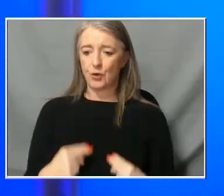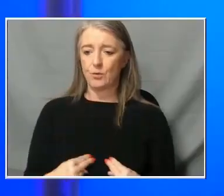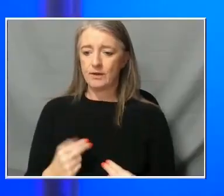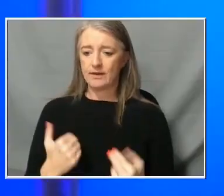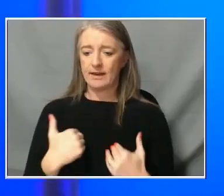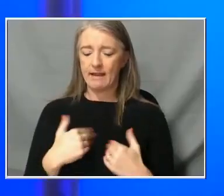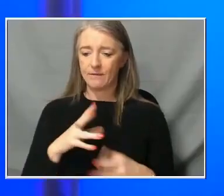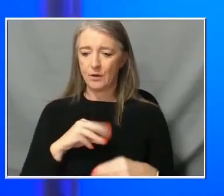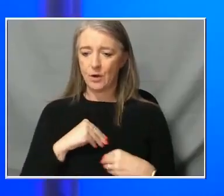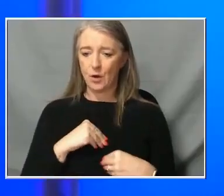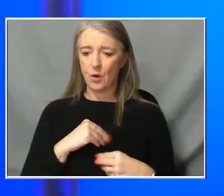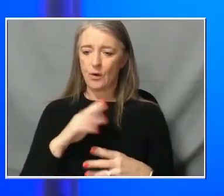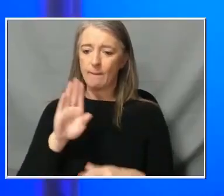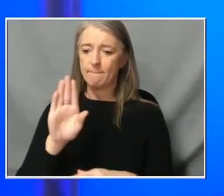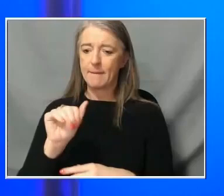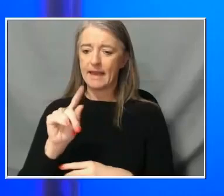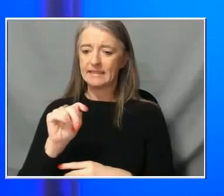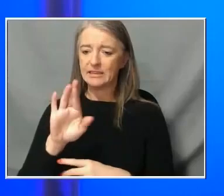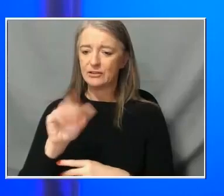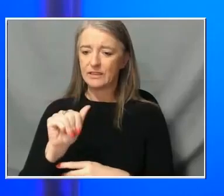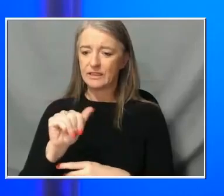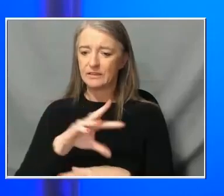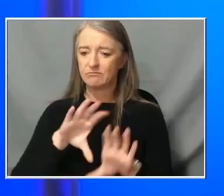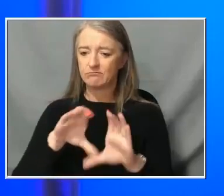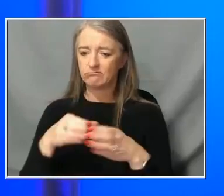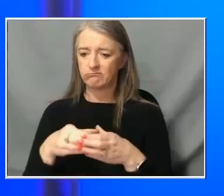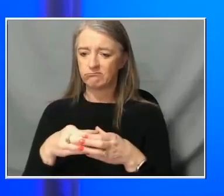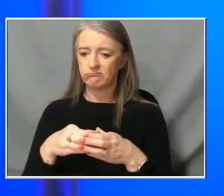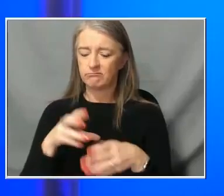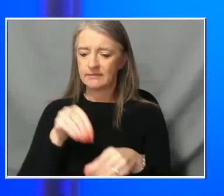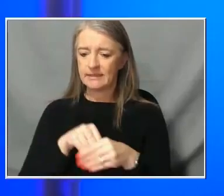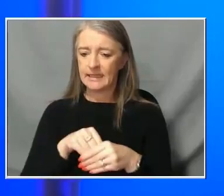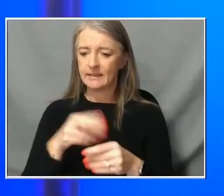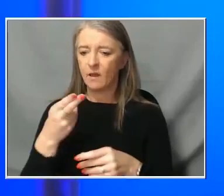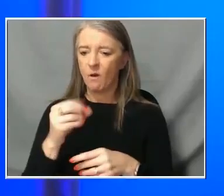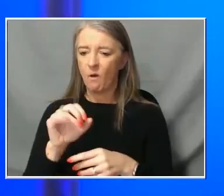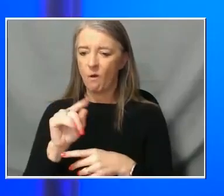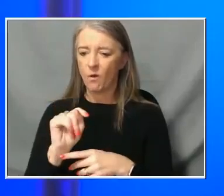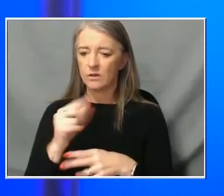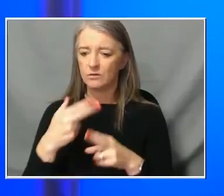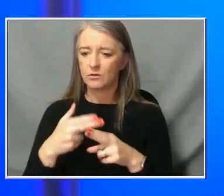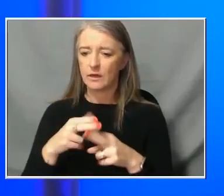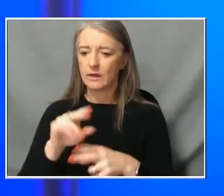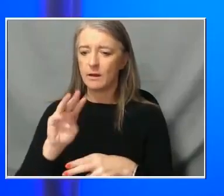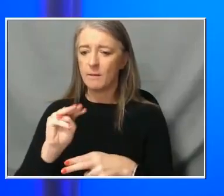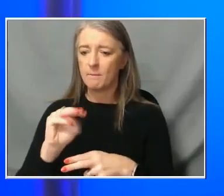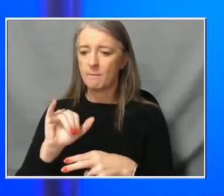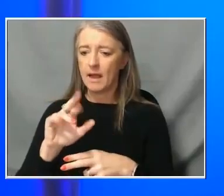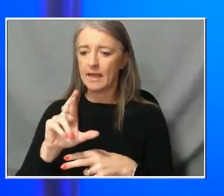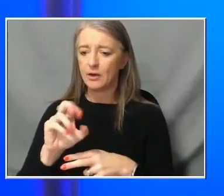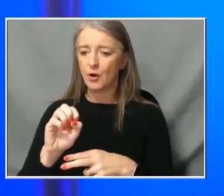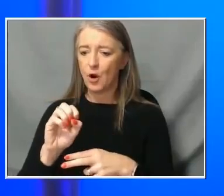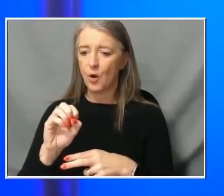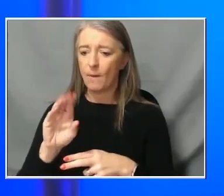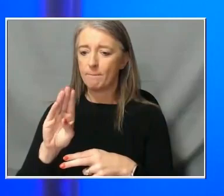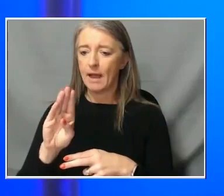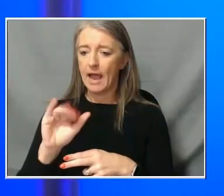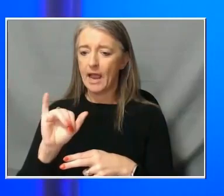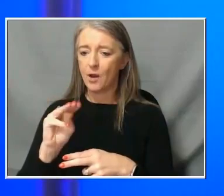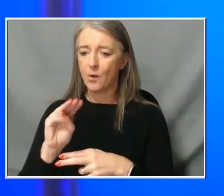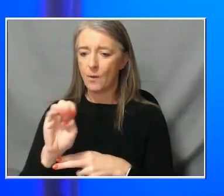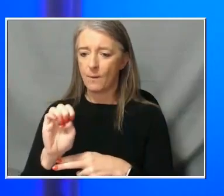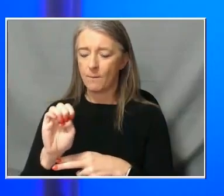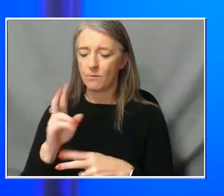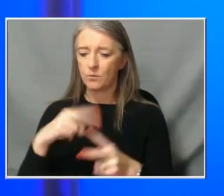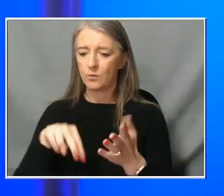own host of bacteria within them, or their own grouping of bacteria, and they're the host. And we call it the microbiome. And we see when we study the